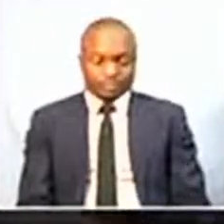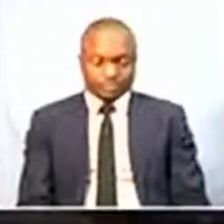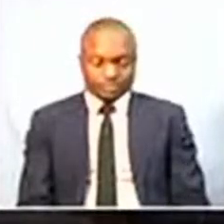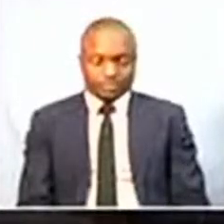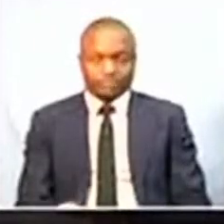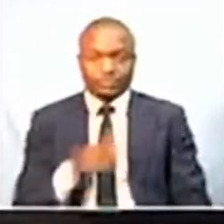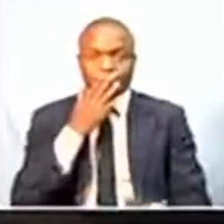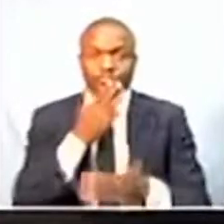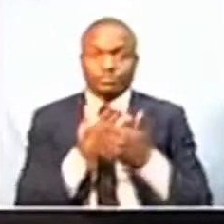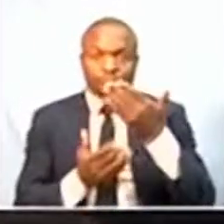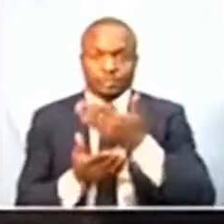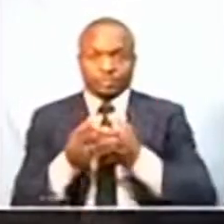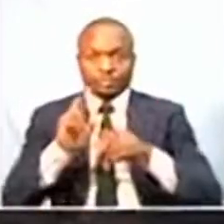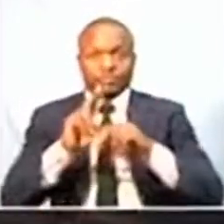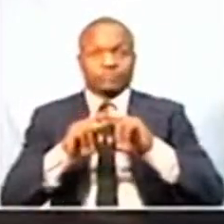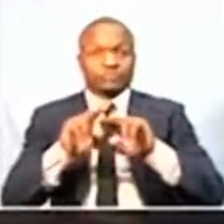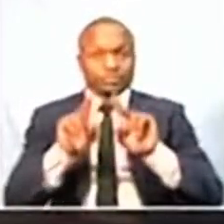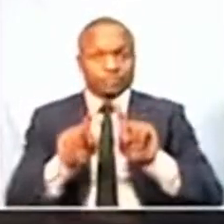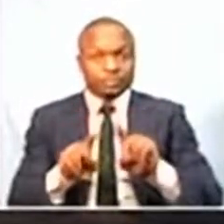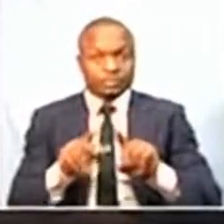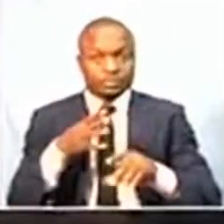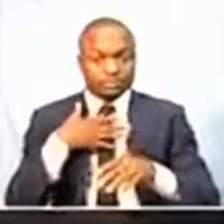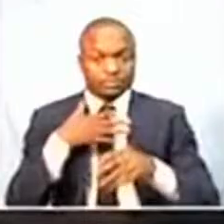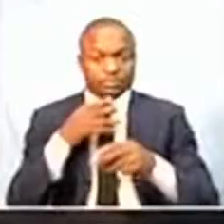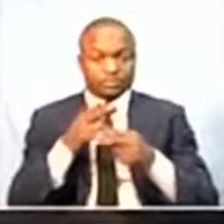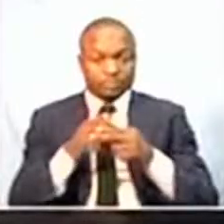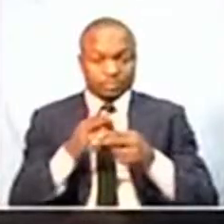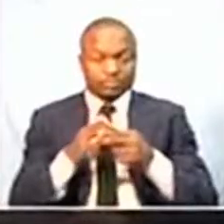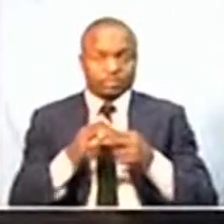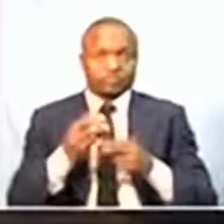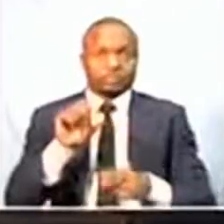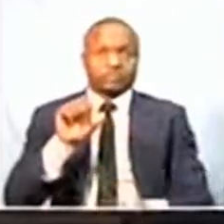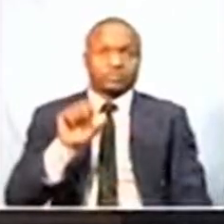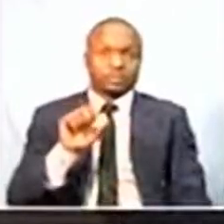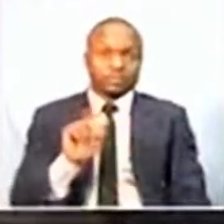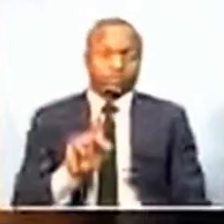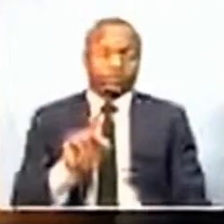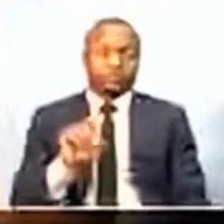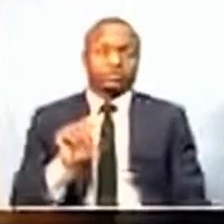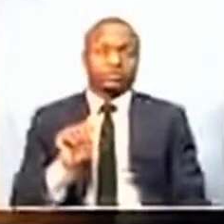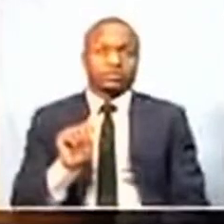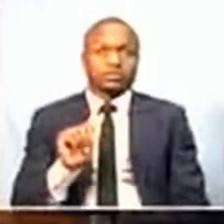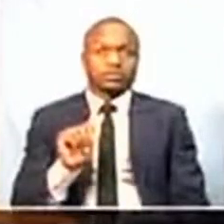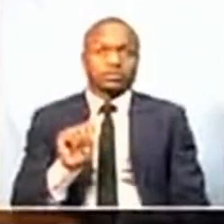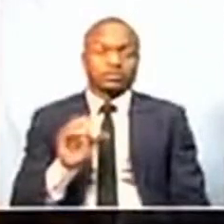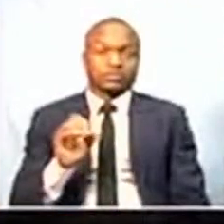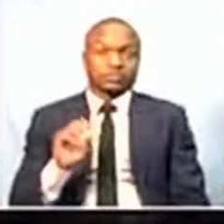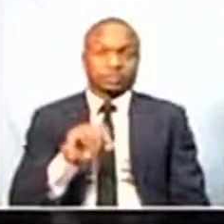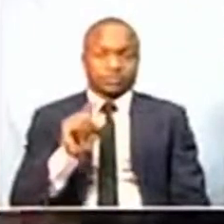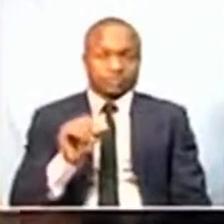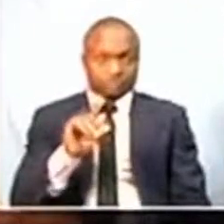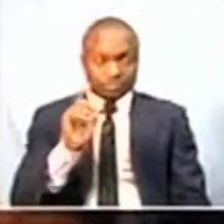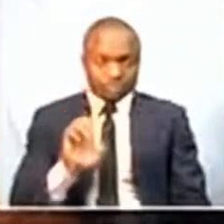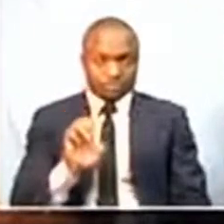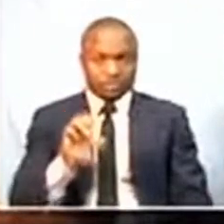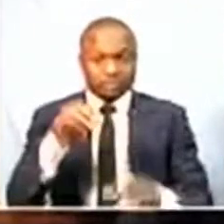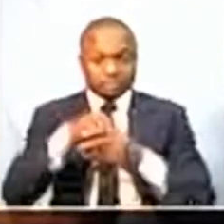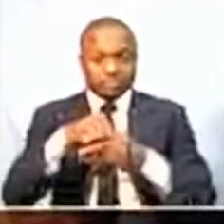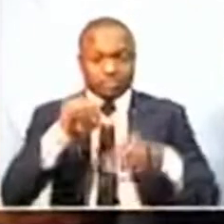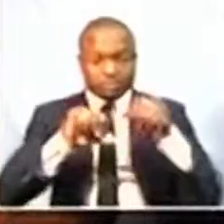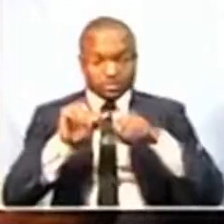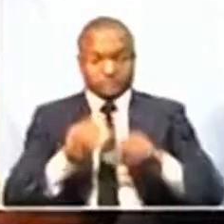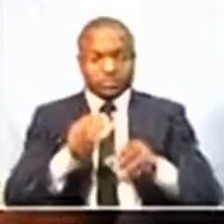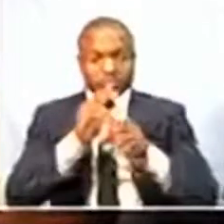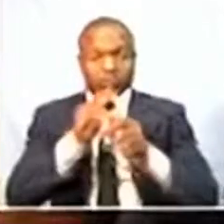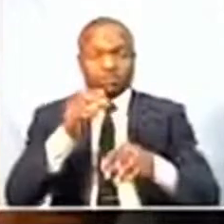Good morning, Chair and honorable members. My name is Carlo Samuel, Internal Auditor. Thank you. Auditor